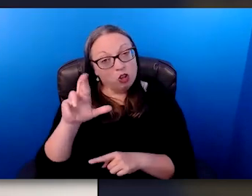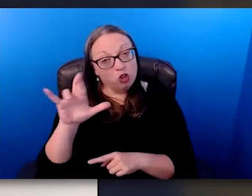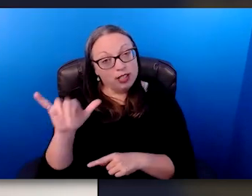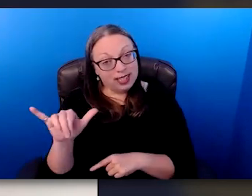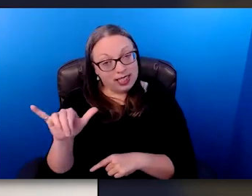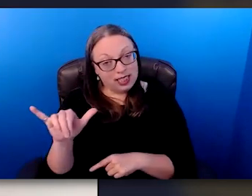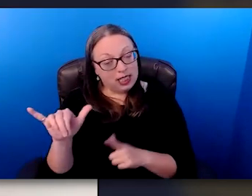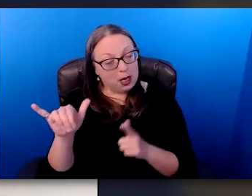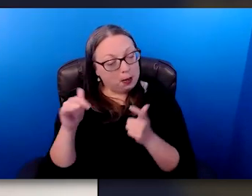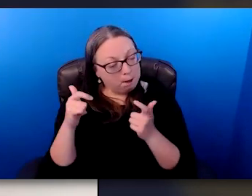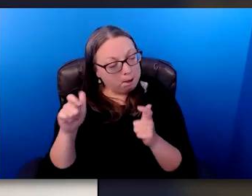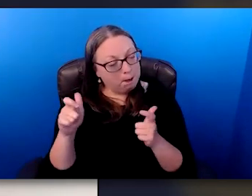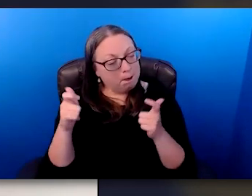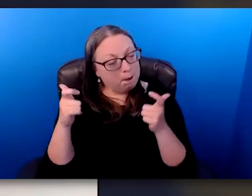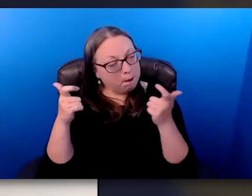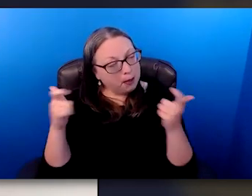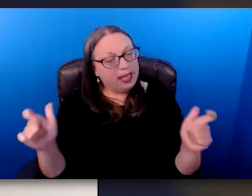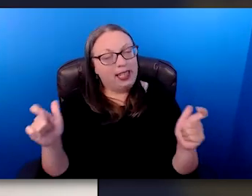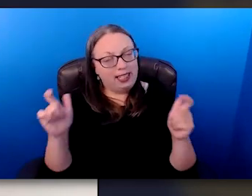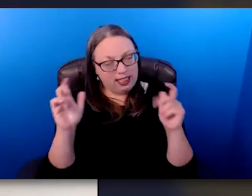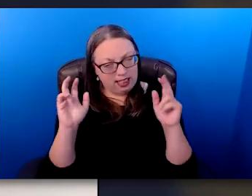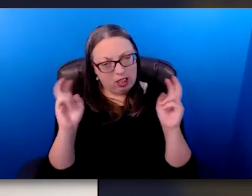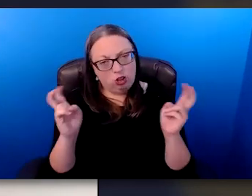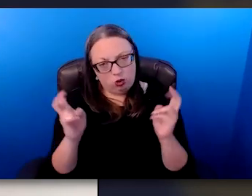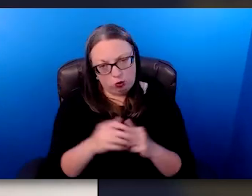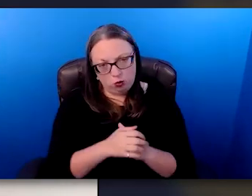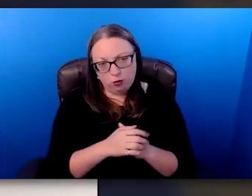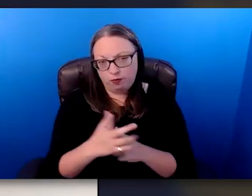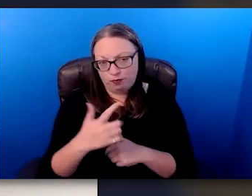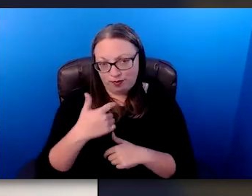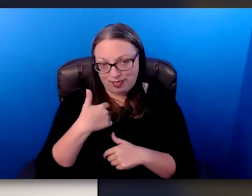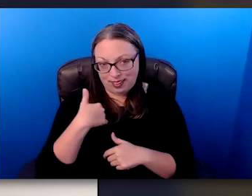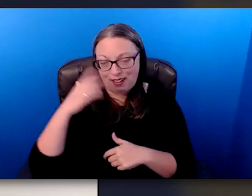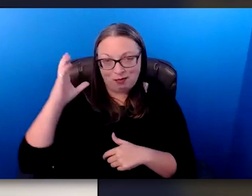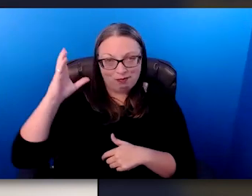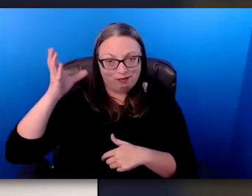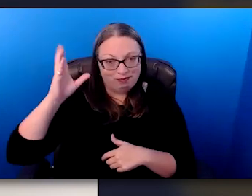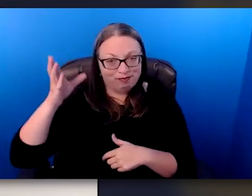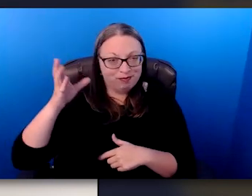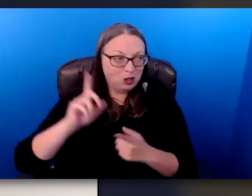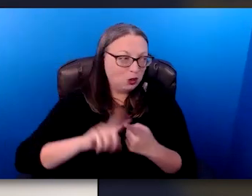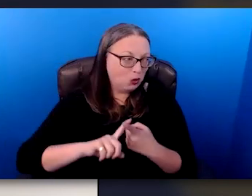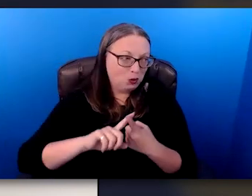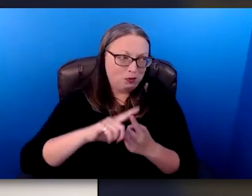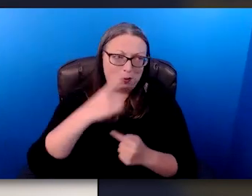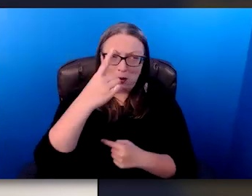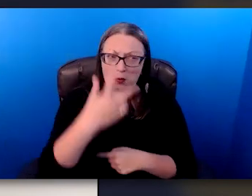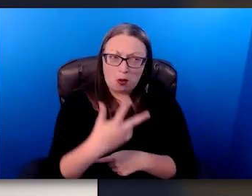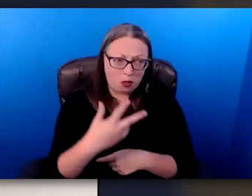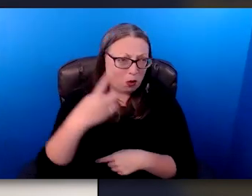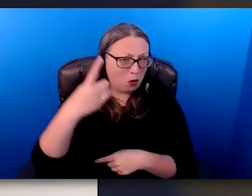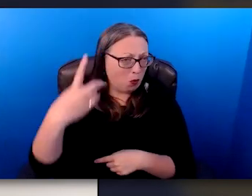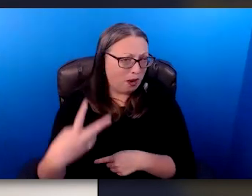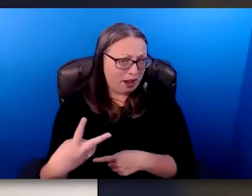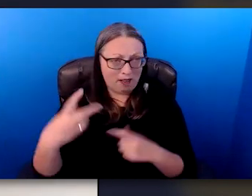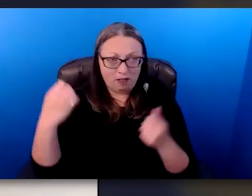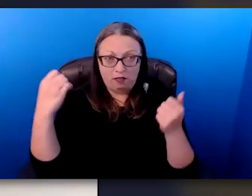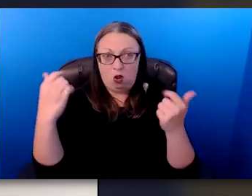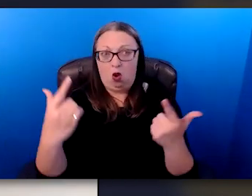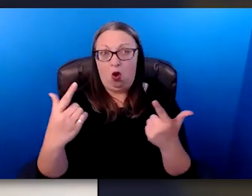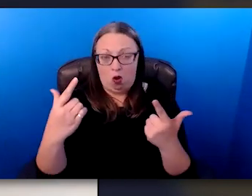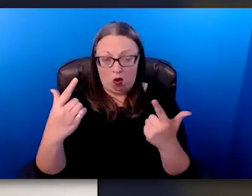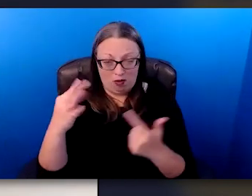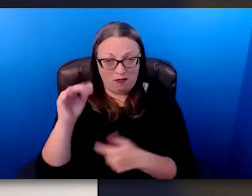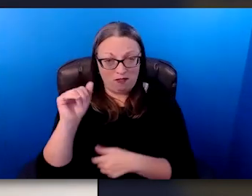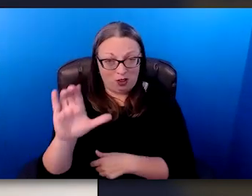huge, huge issue. And I think I've given talks now to something like a third to a half of all faculty at the University of